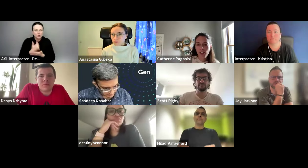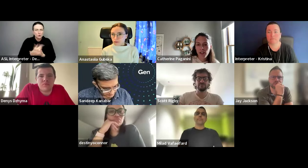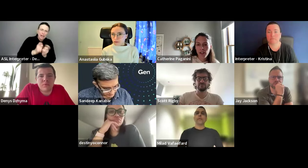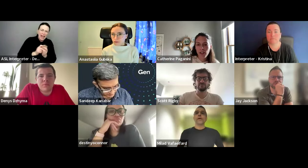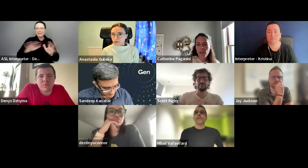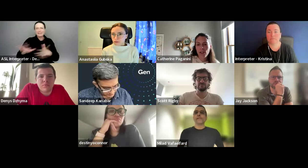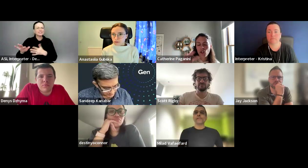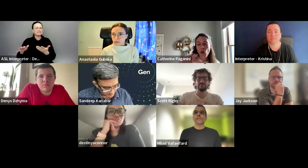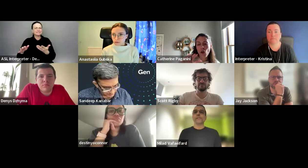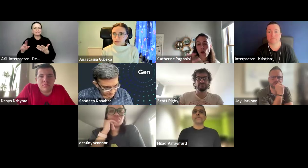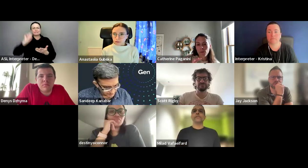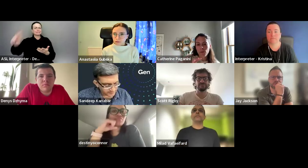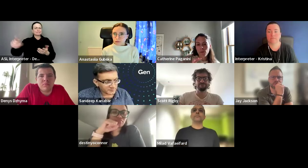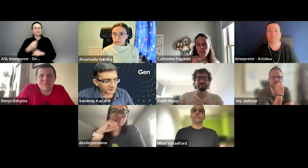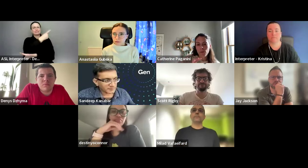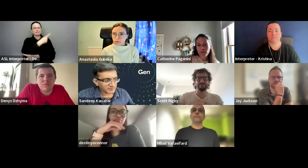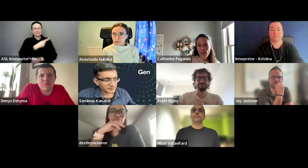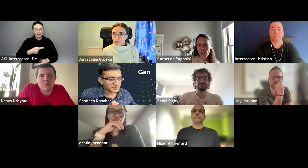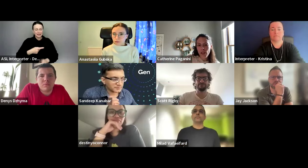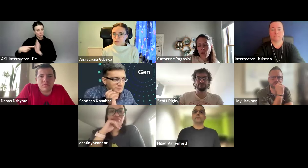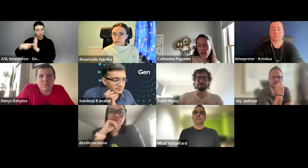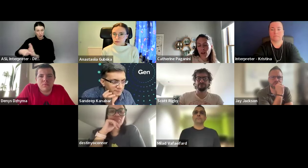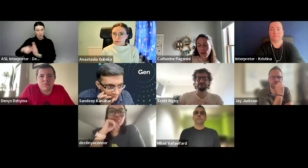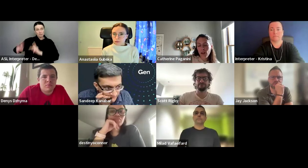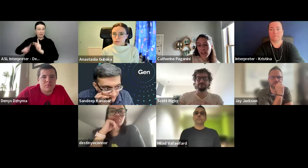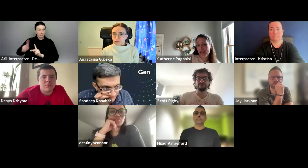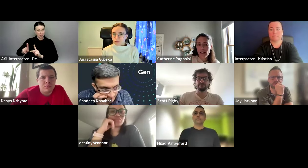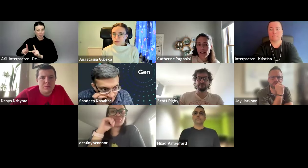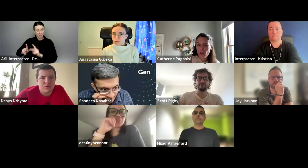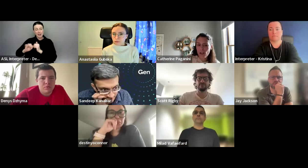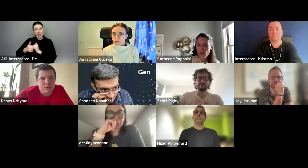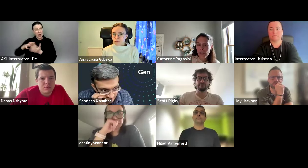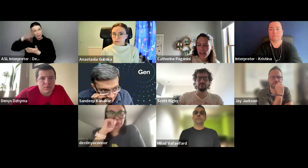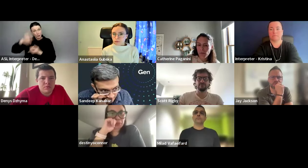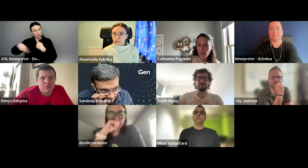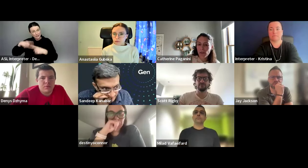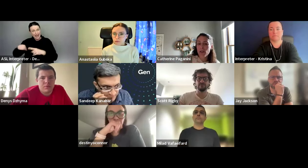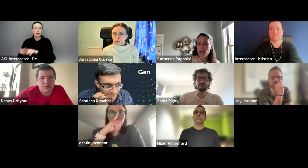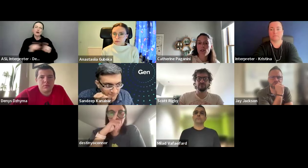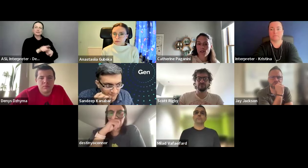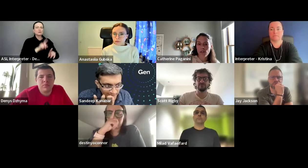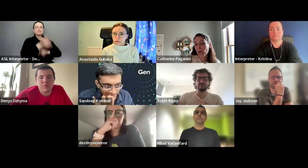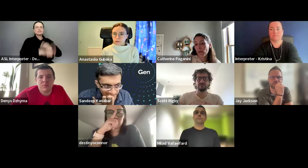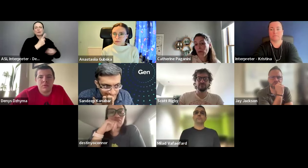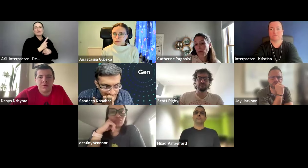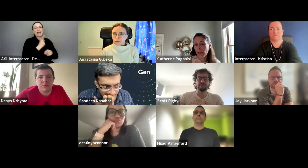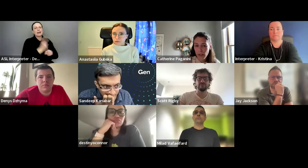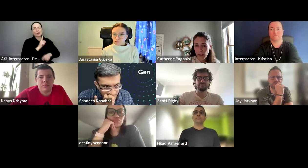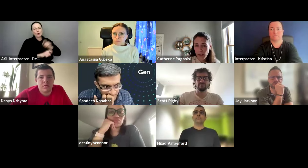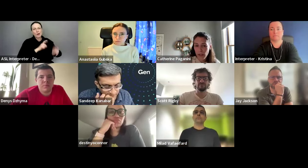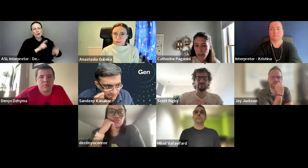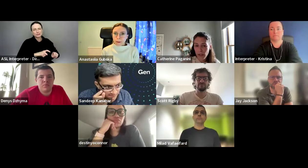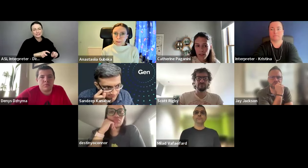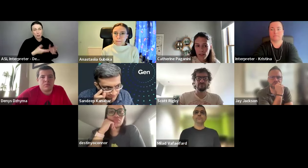I don't know, like, it could be a mix of showing people how they learn to sign and also just asking people questions, you know, that would